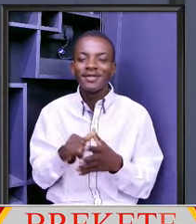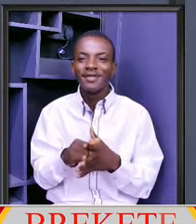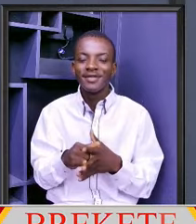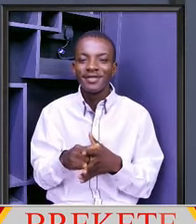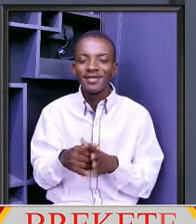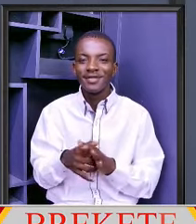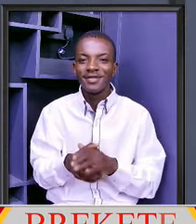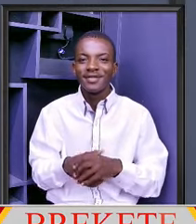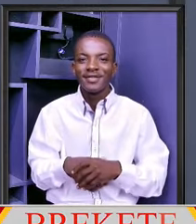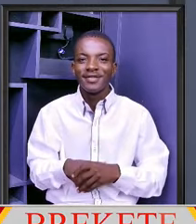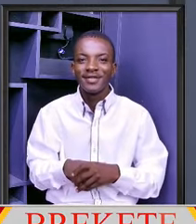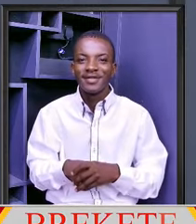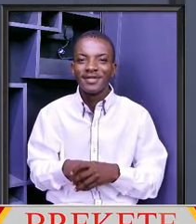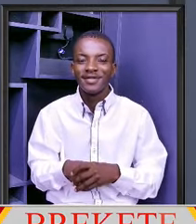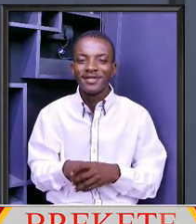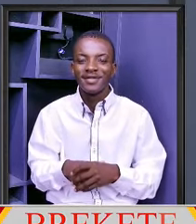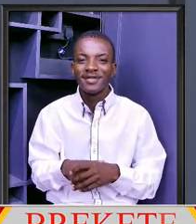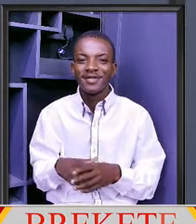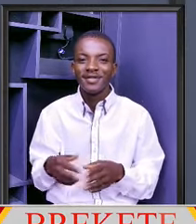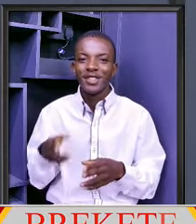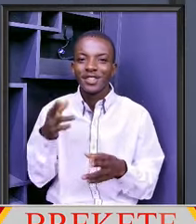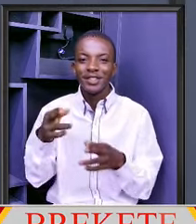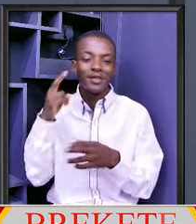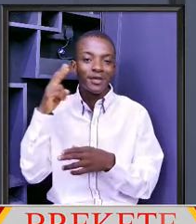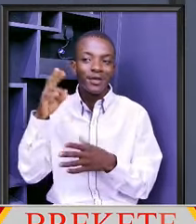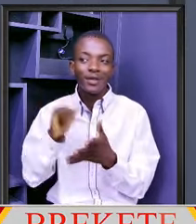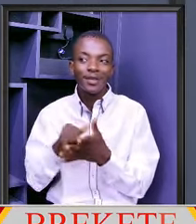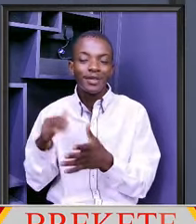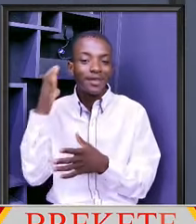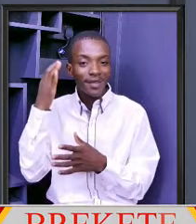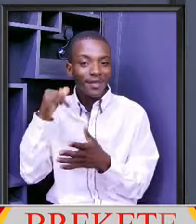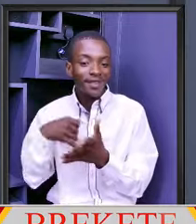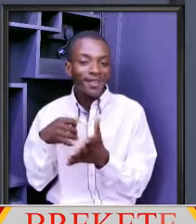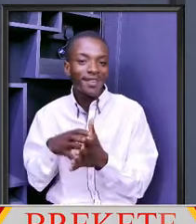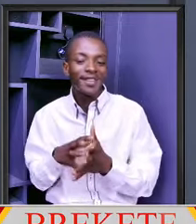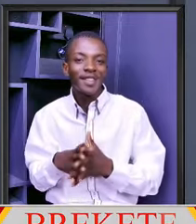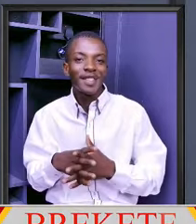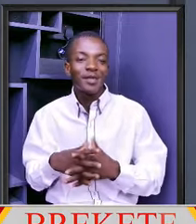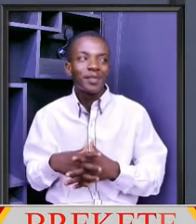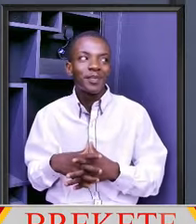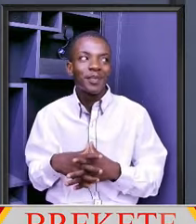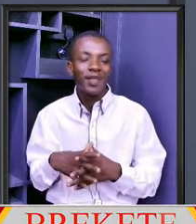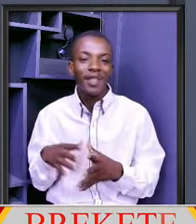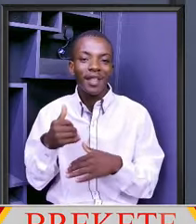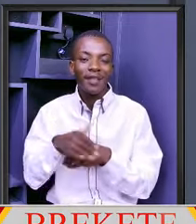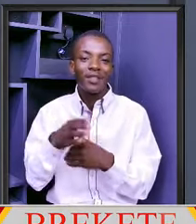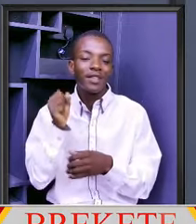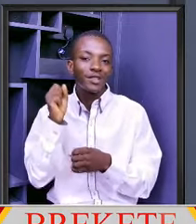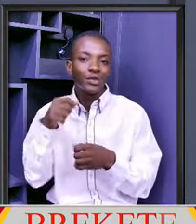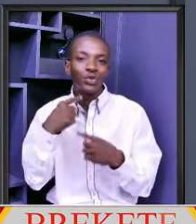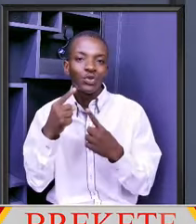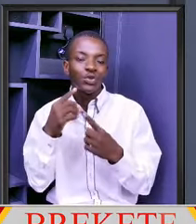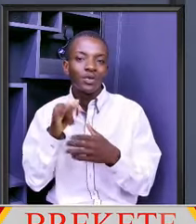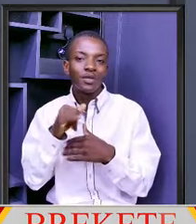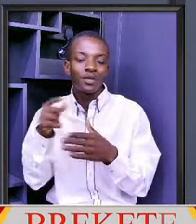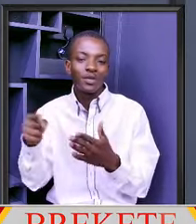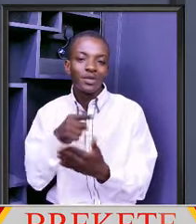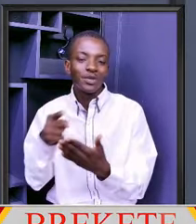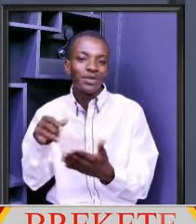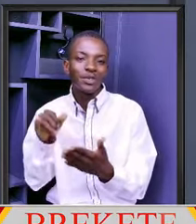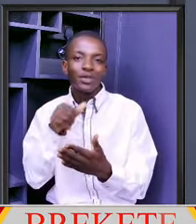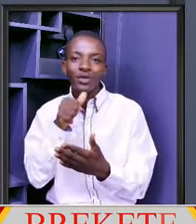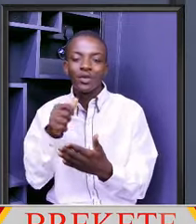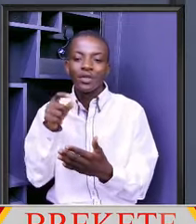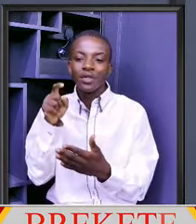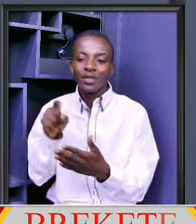way, you know they. So he raise the volume. Make her hear her. After she talk, now they correct her. No be